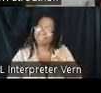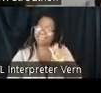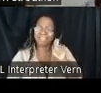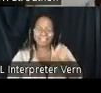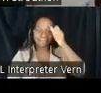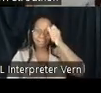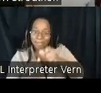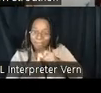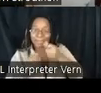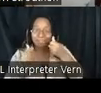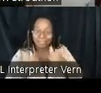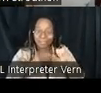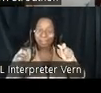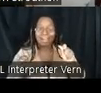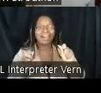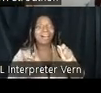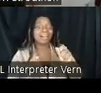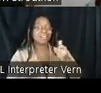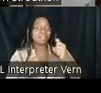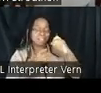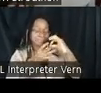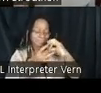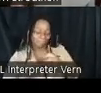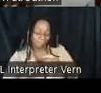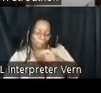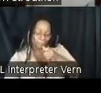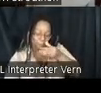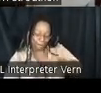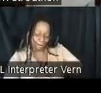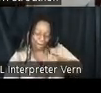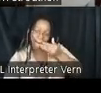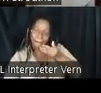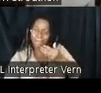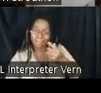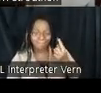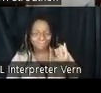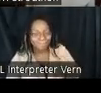it, is that reconnecting to authentic self is always possible.